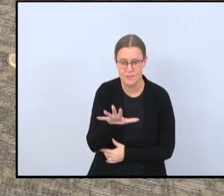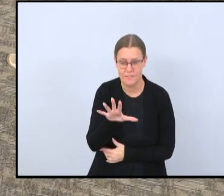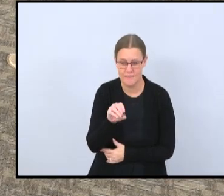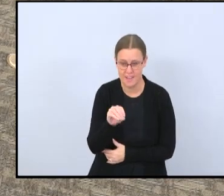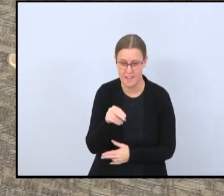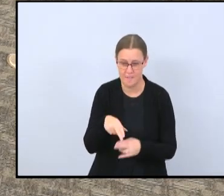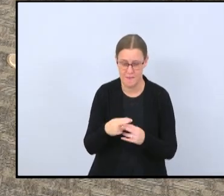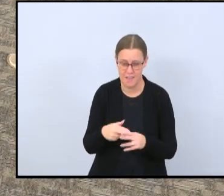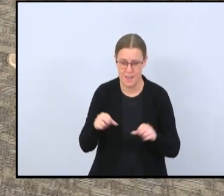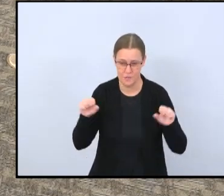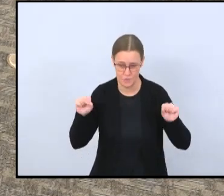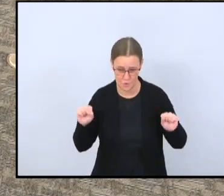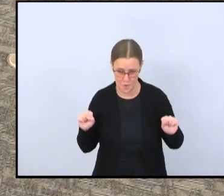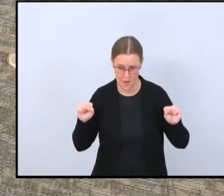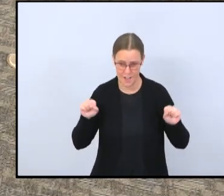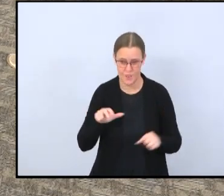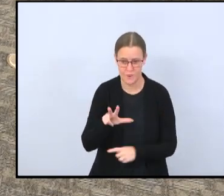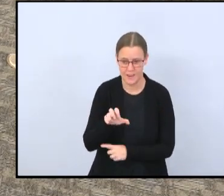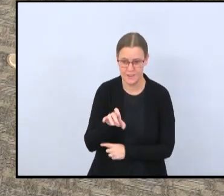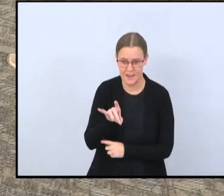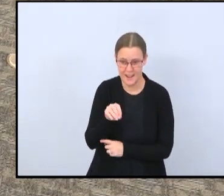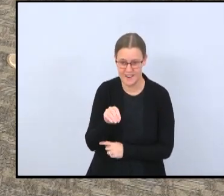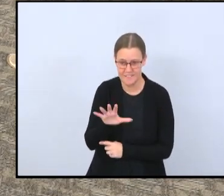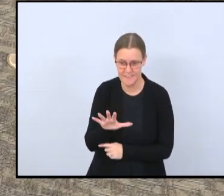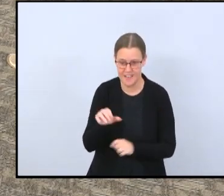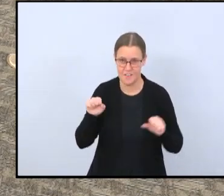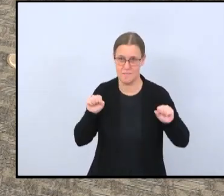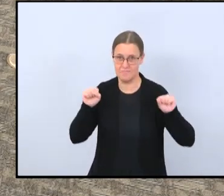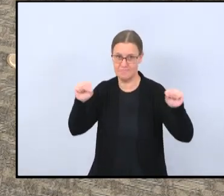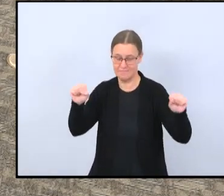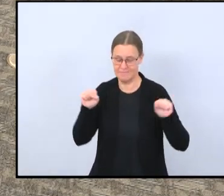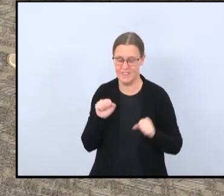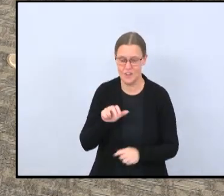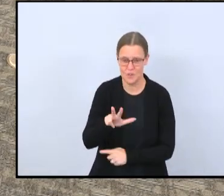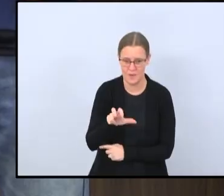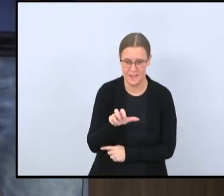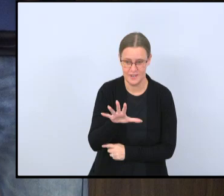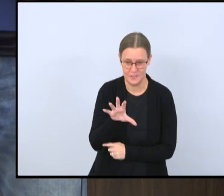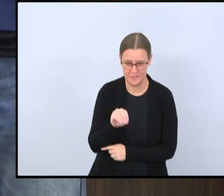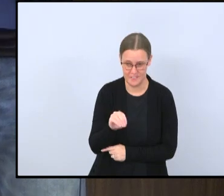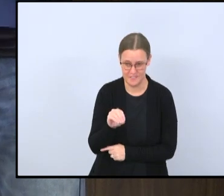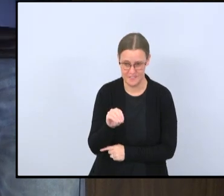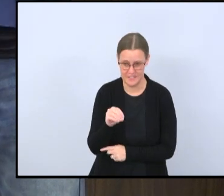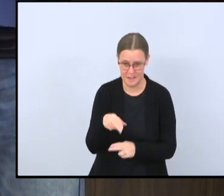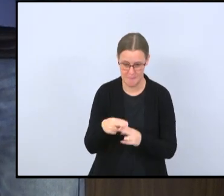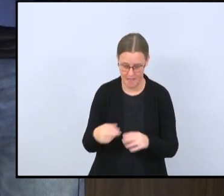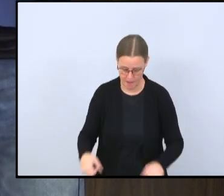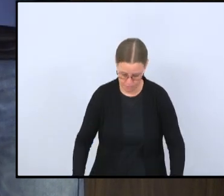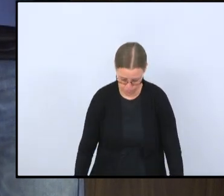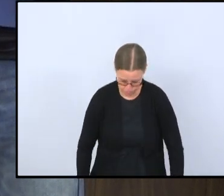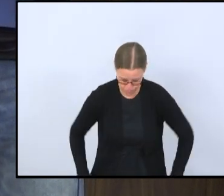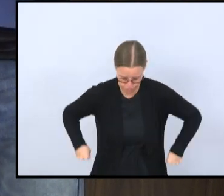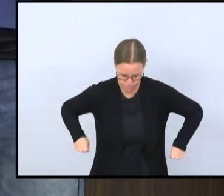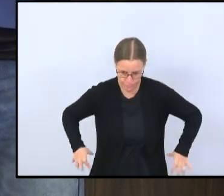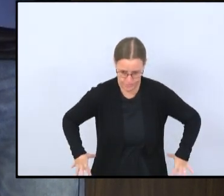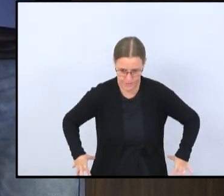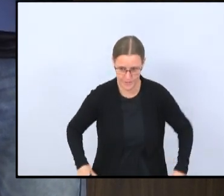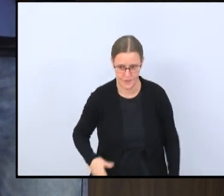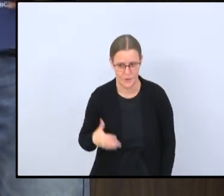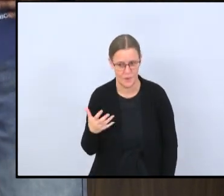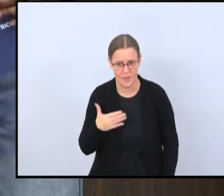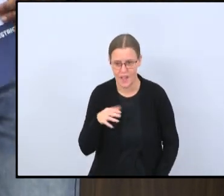squat, 185-pound bench press, and 350-pound deadlift. So we're pleased to have Coach